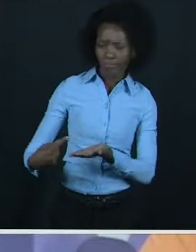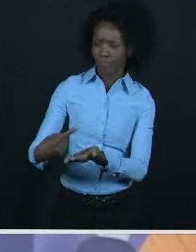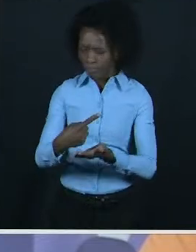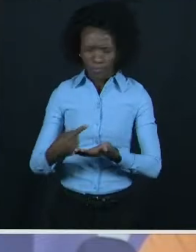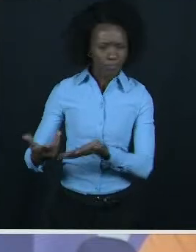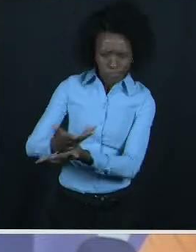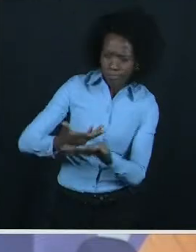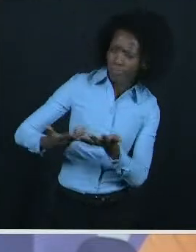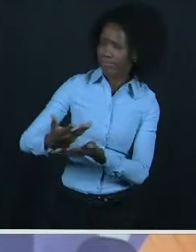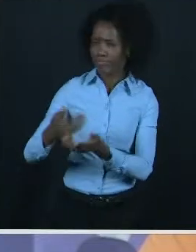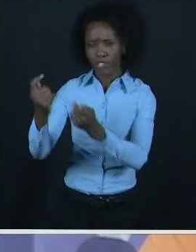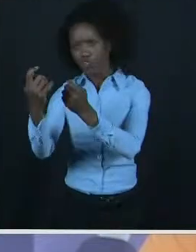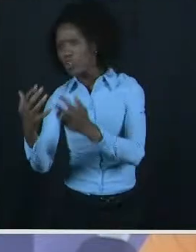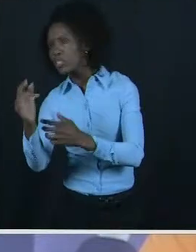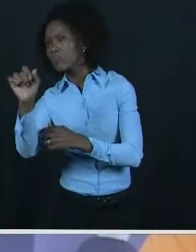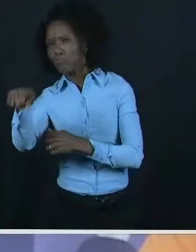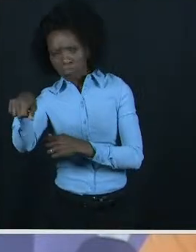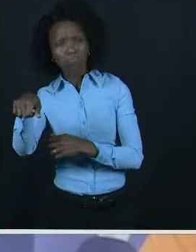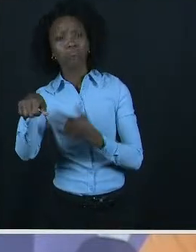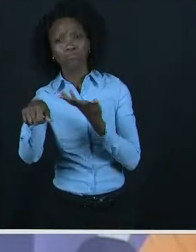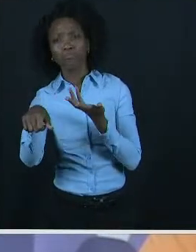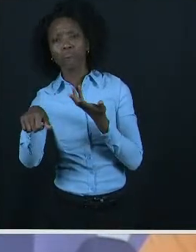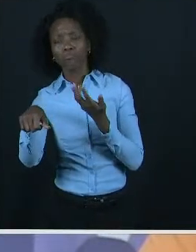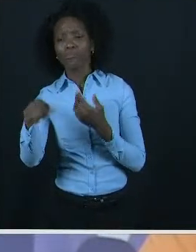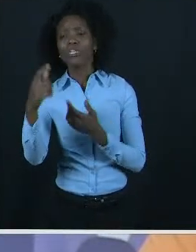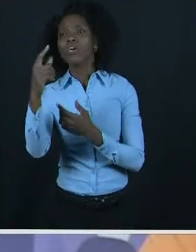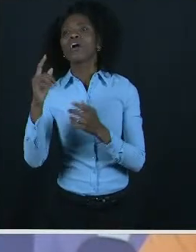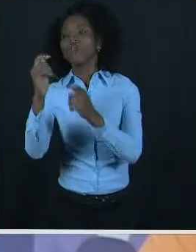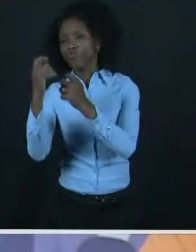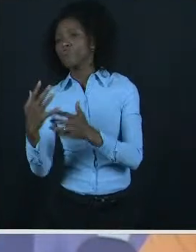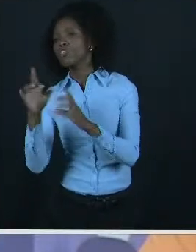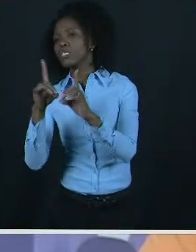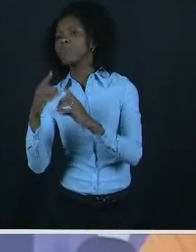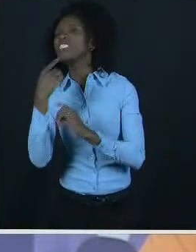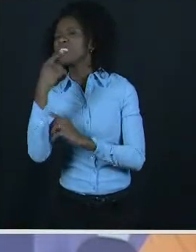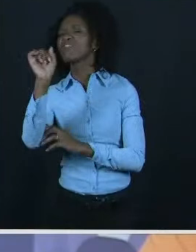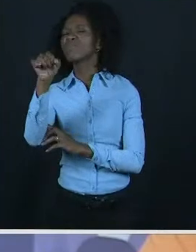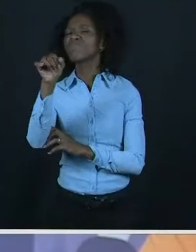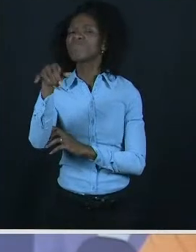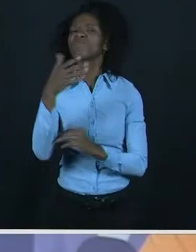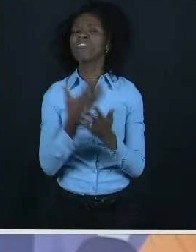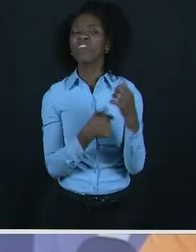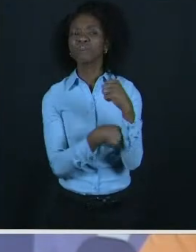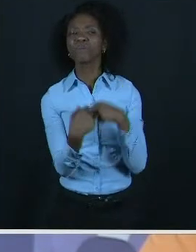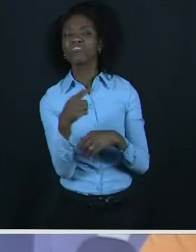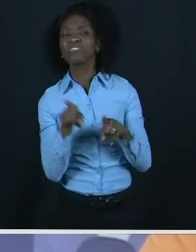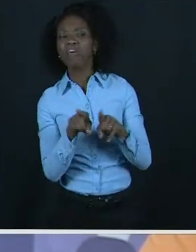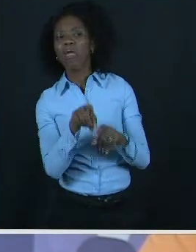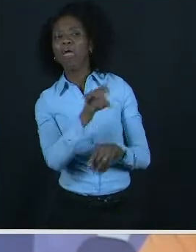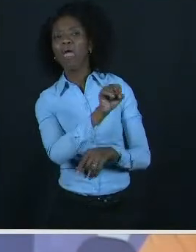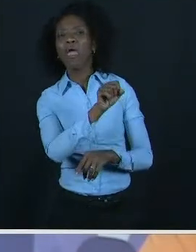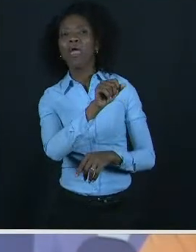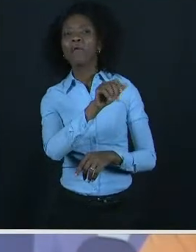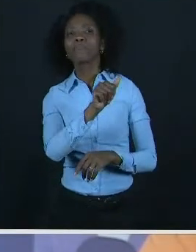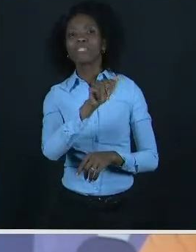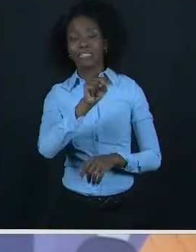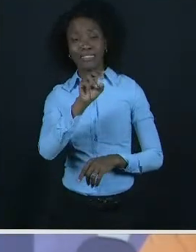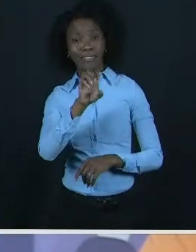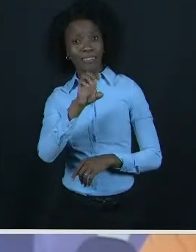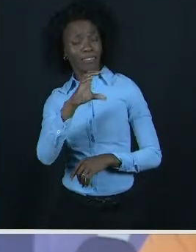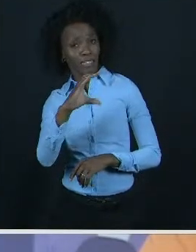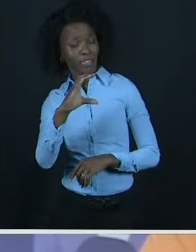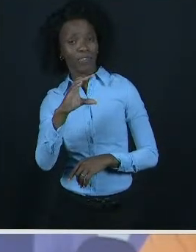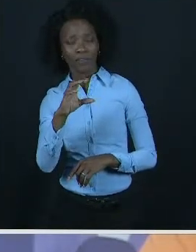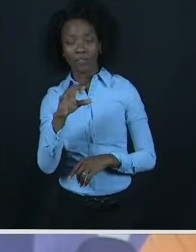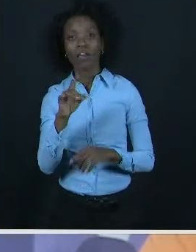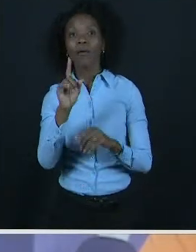and Treasury also said, yes, it can be structured like SANAC. But you, and this